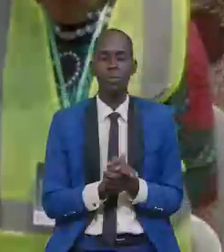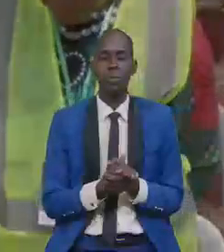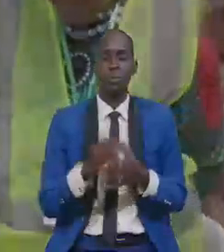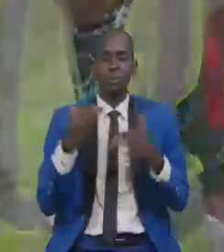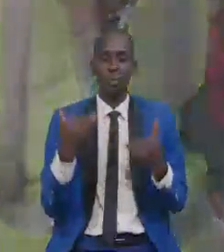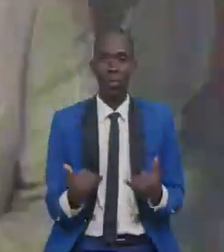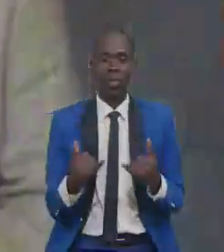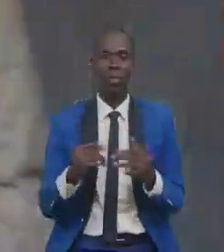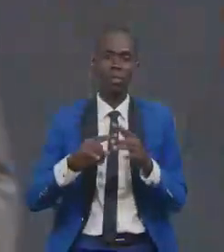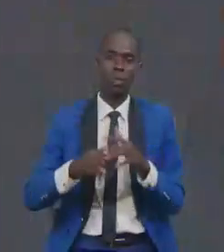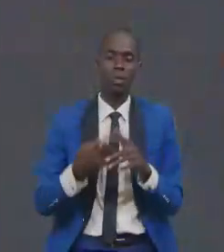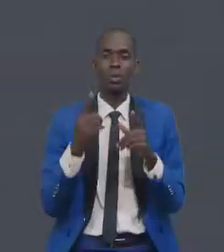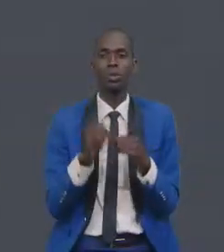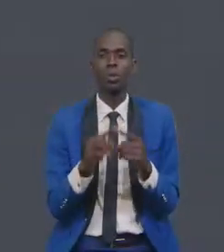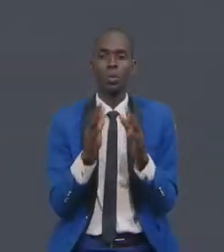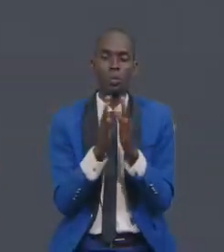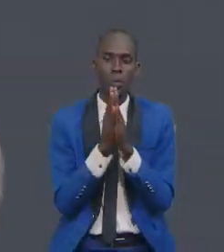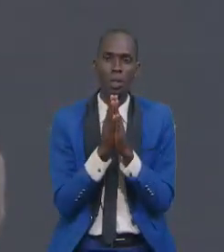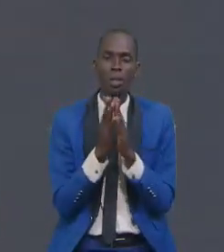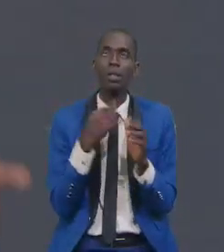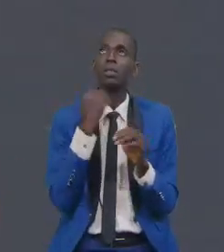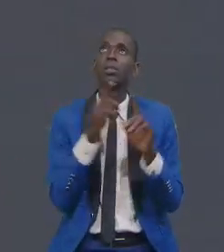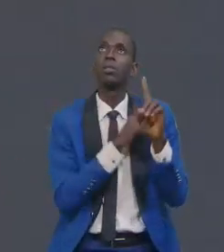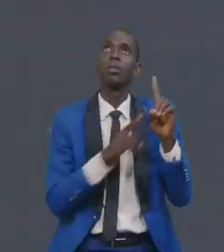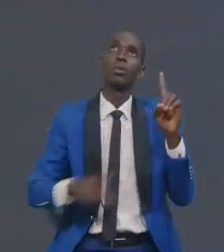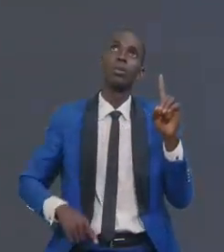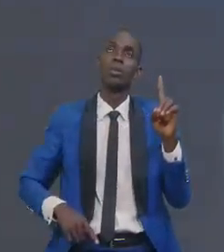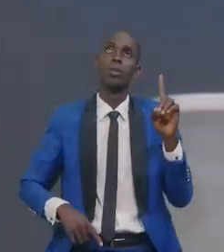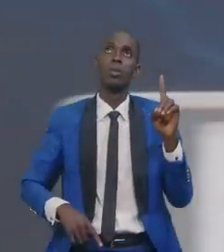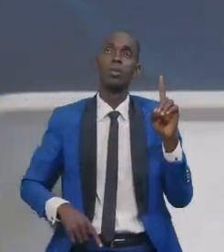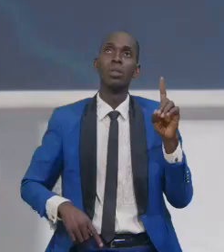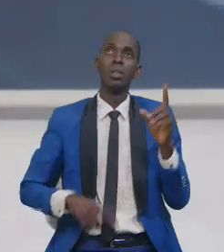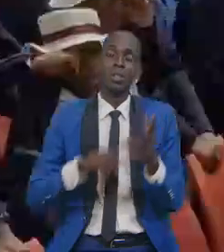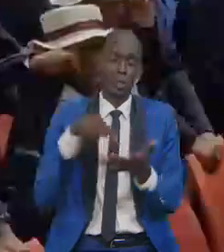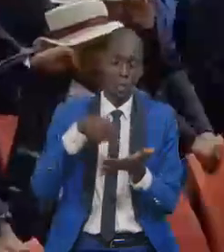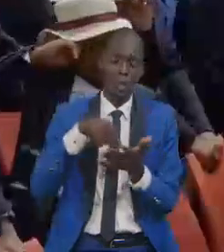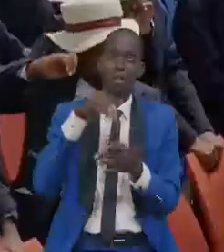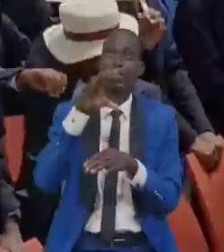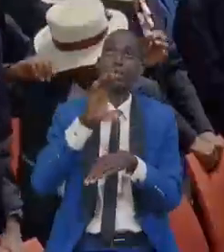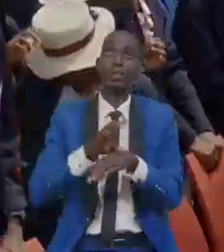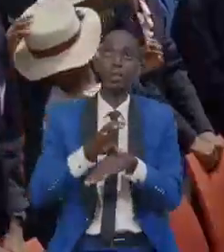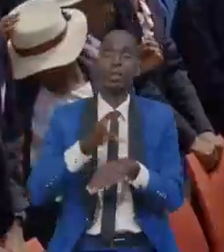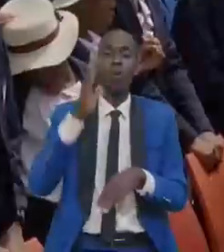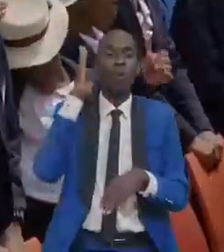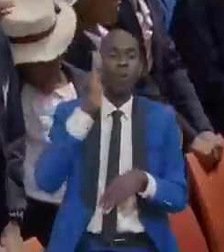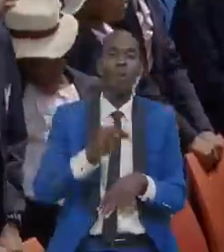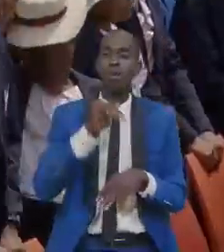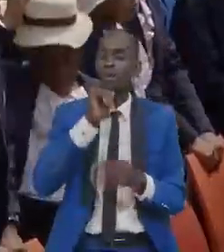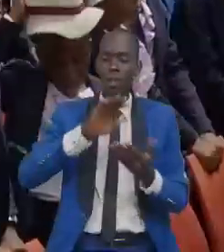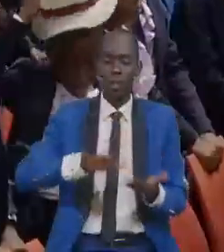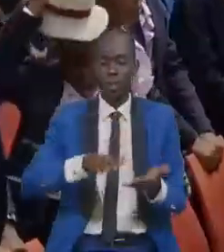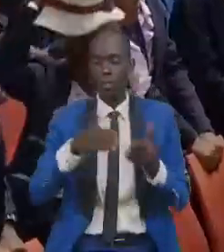Open your mouth and pray and say, Lord, this church will not die